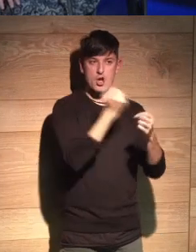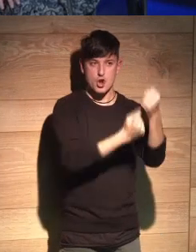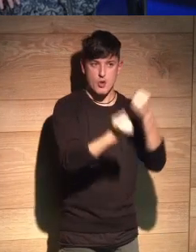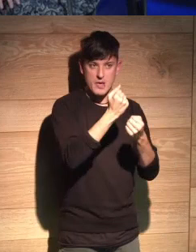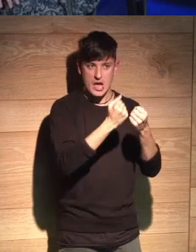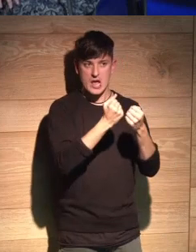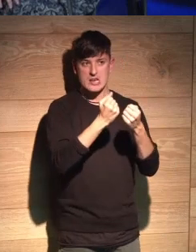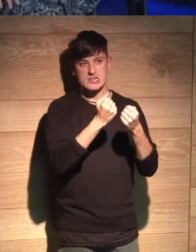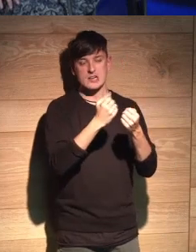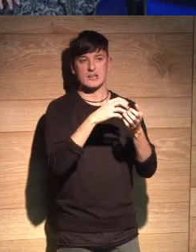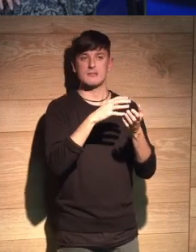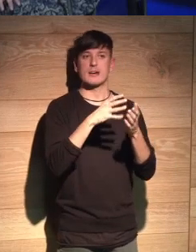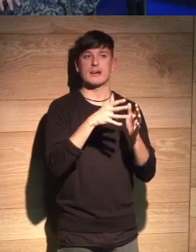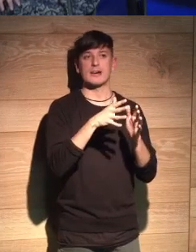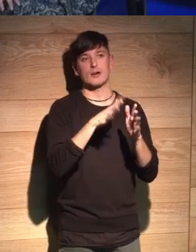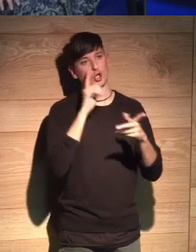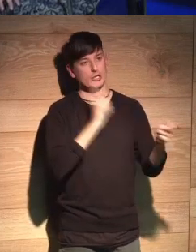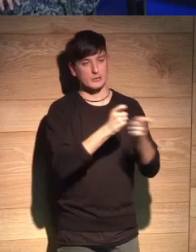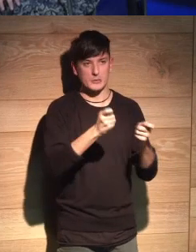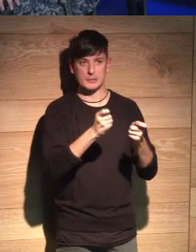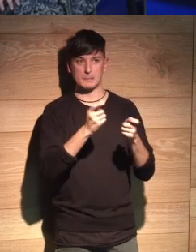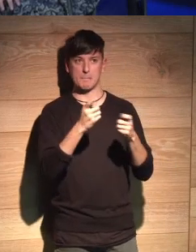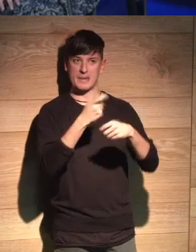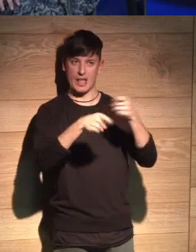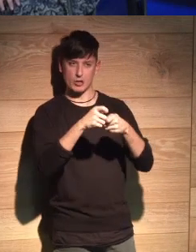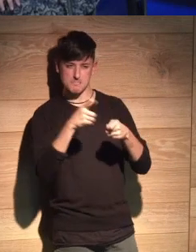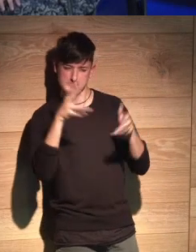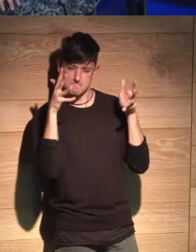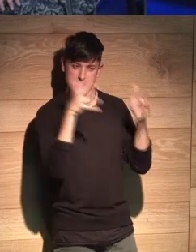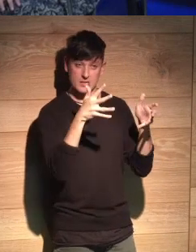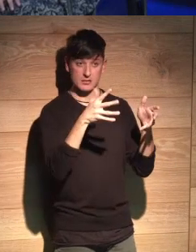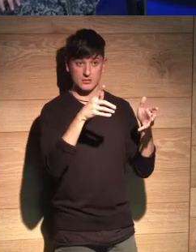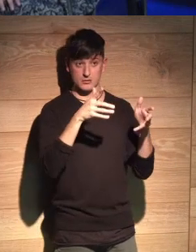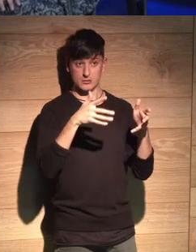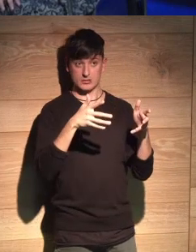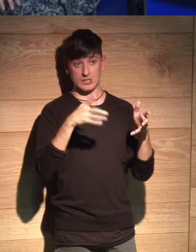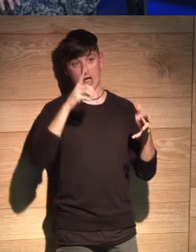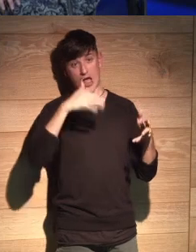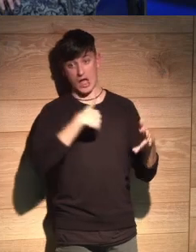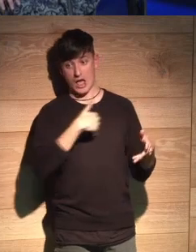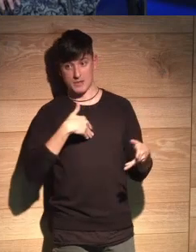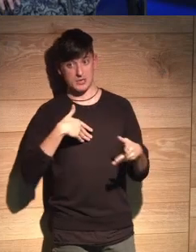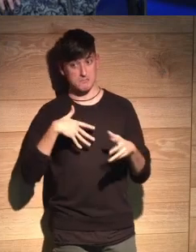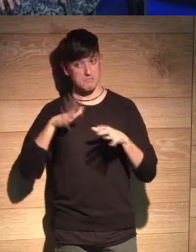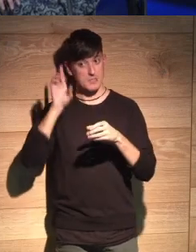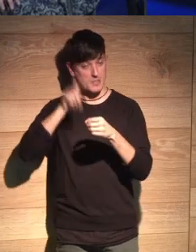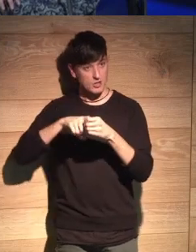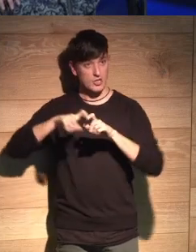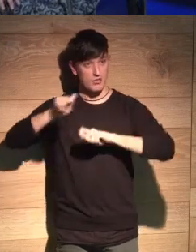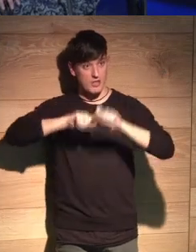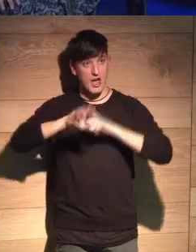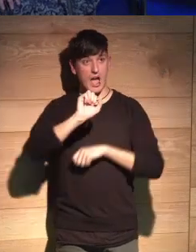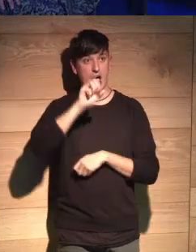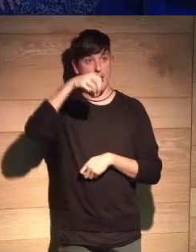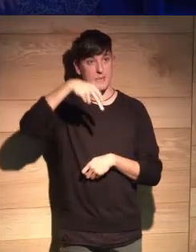economic regulatory issues and market at the international level. At present, she combines her work with her active collaboration in